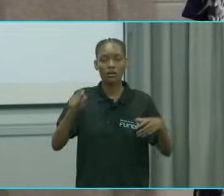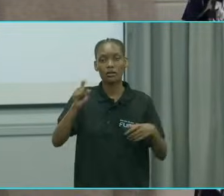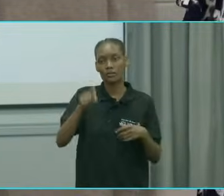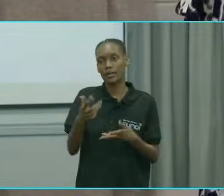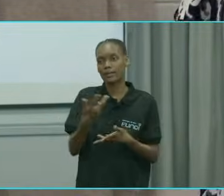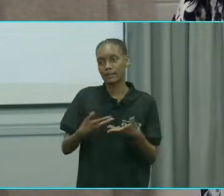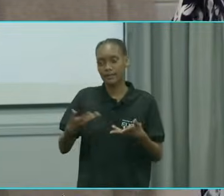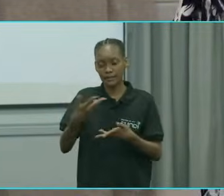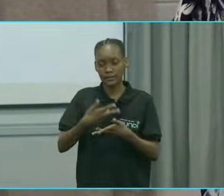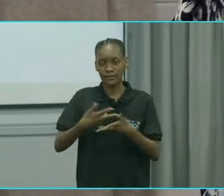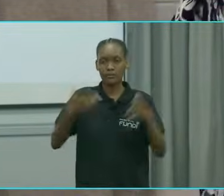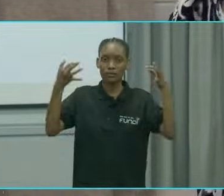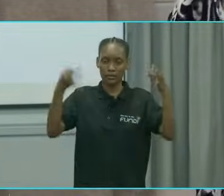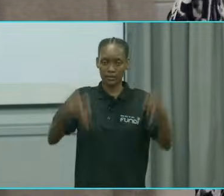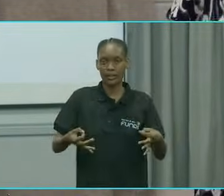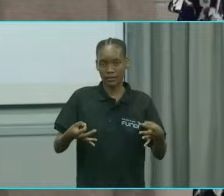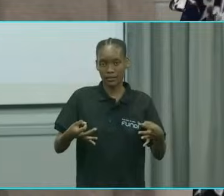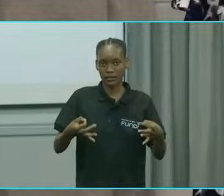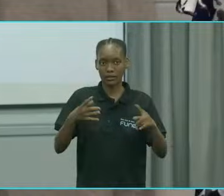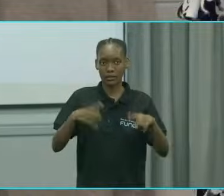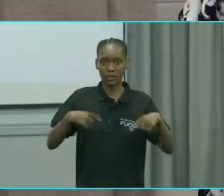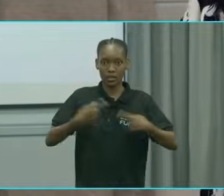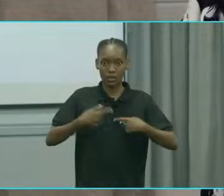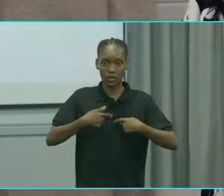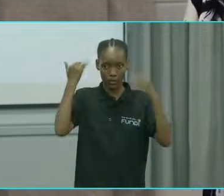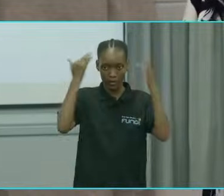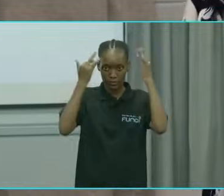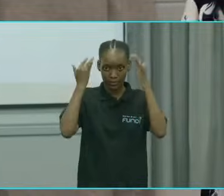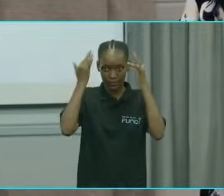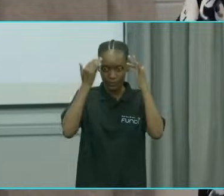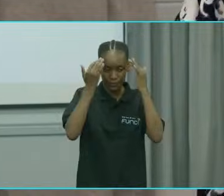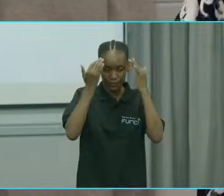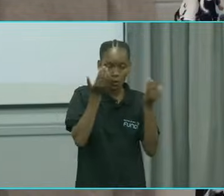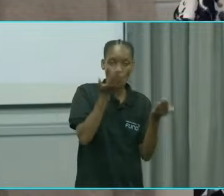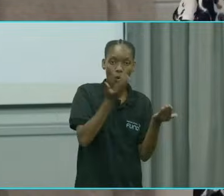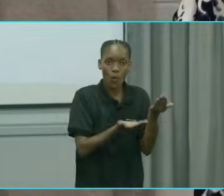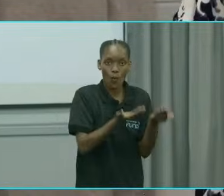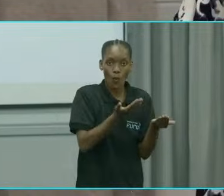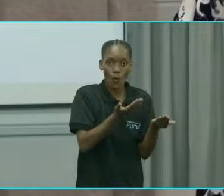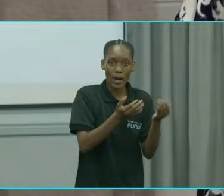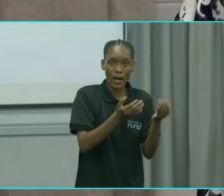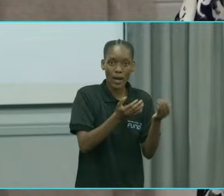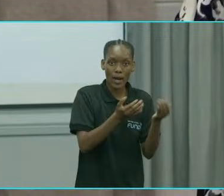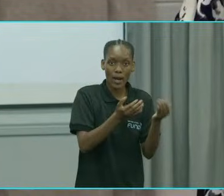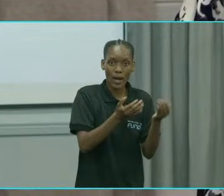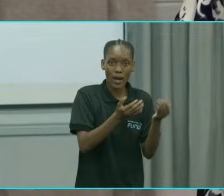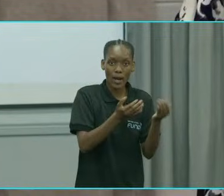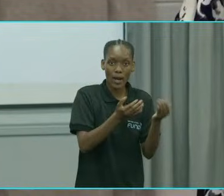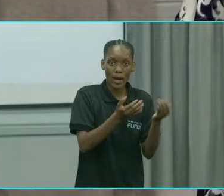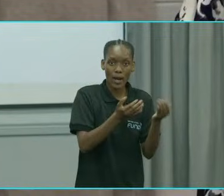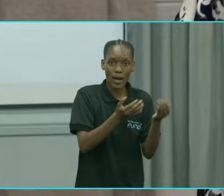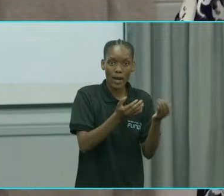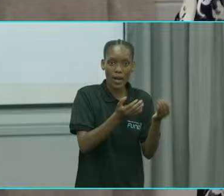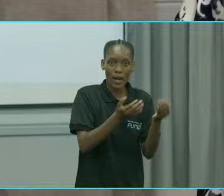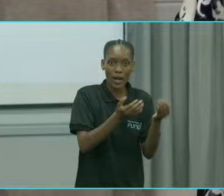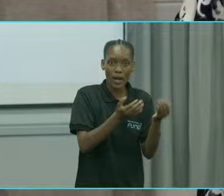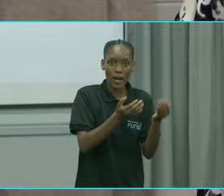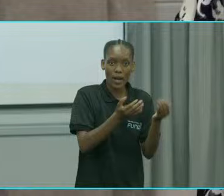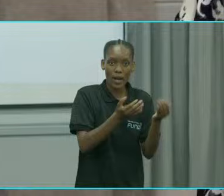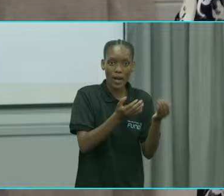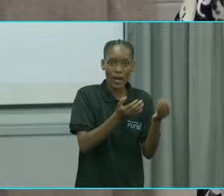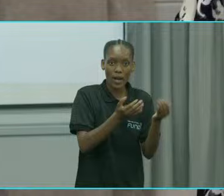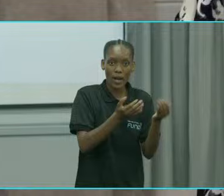We need to consider. Do we do away with the weighting system, or do we stay with the weightings, but we